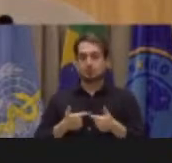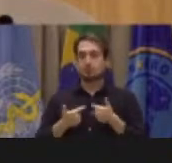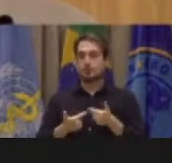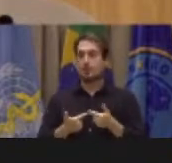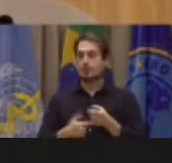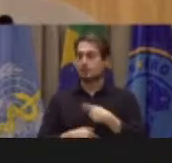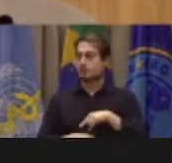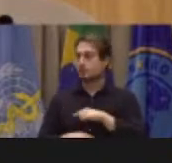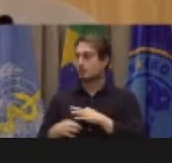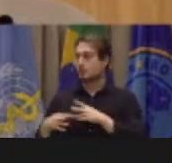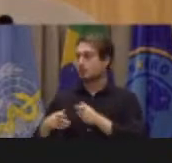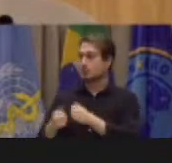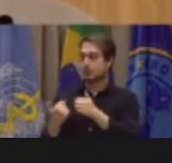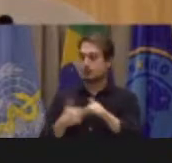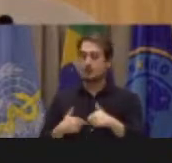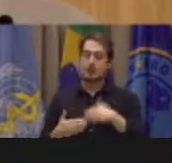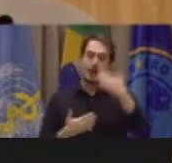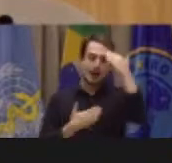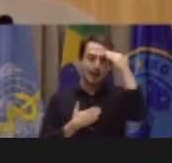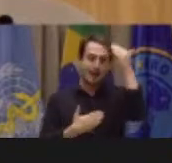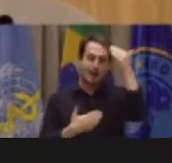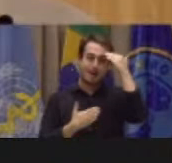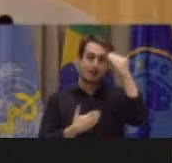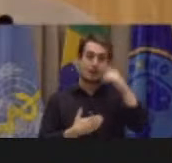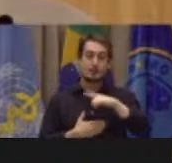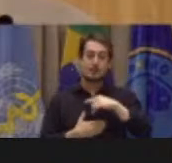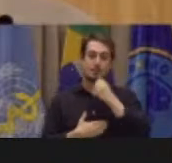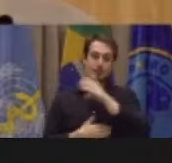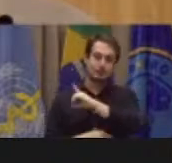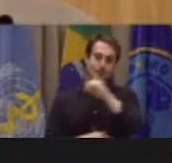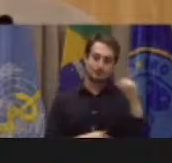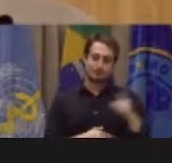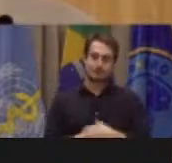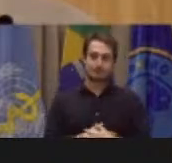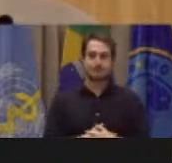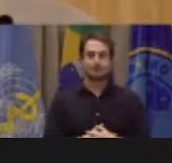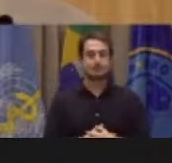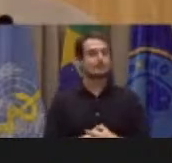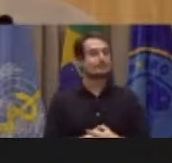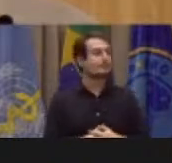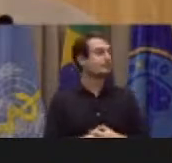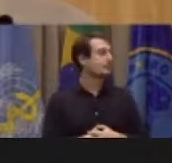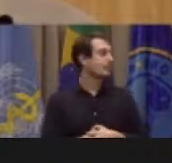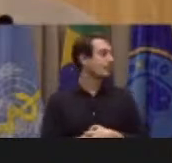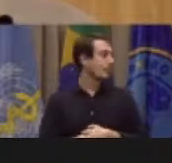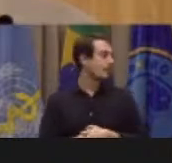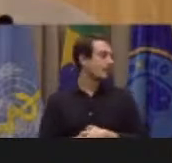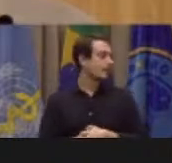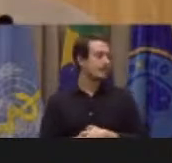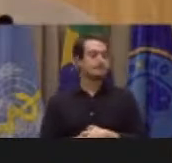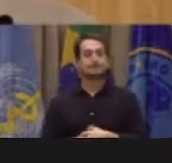my colleagues from PAHO and WHO. Thank you and have a good day.